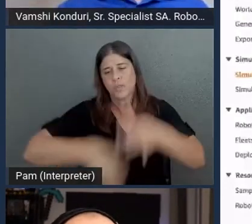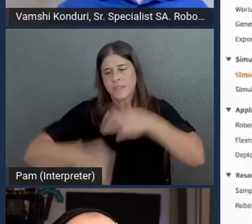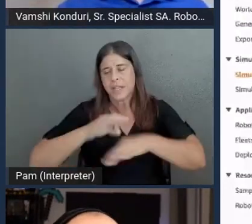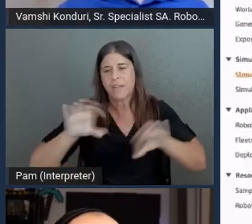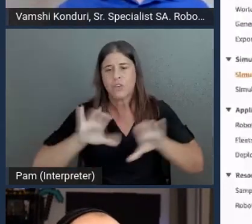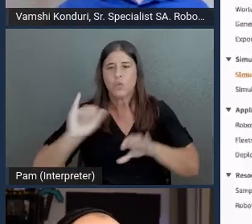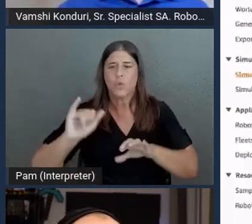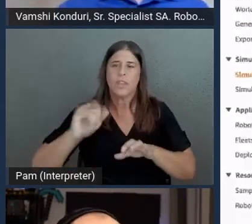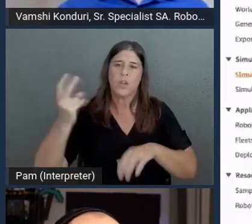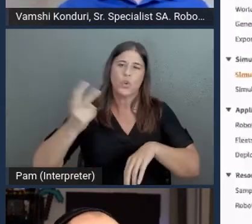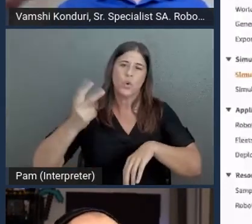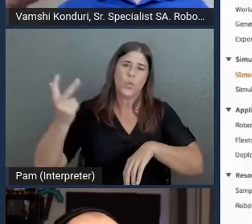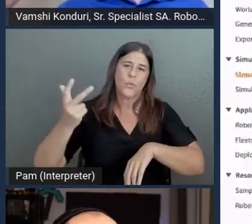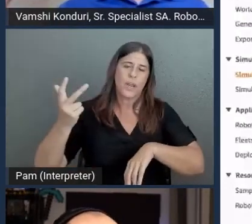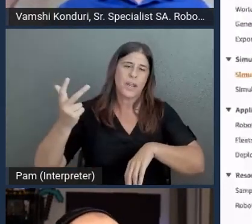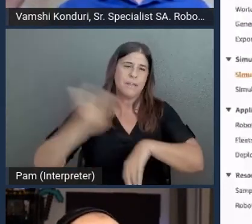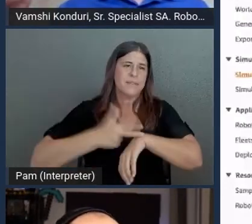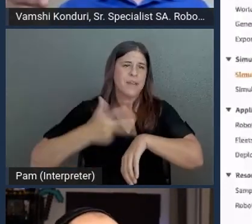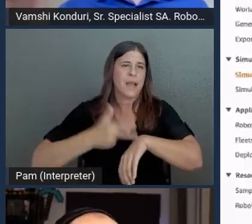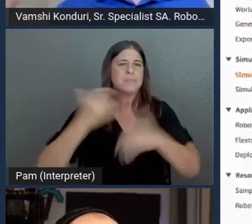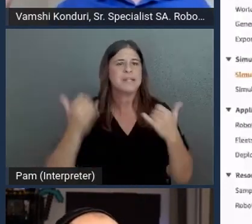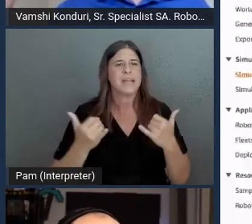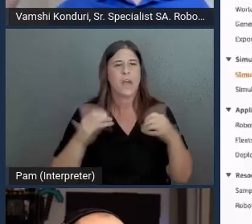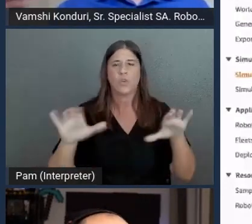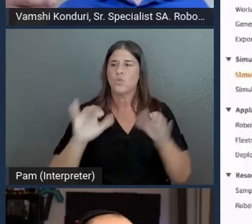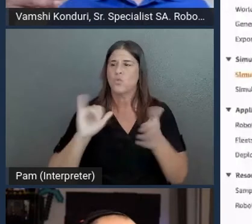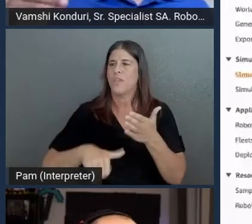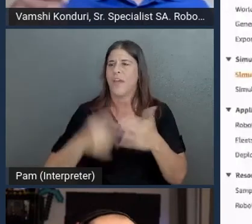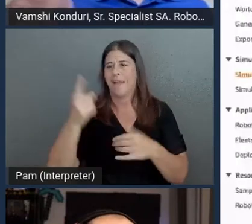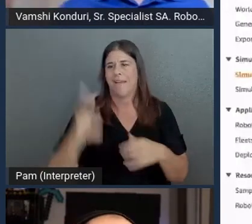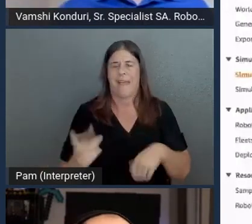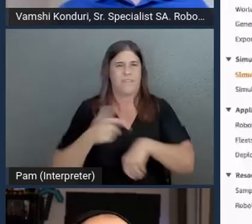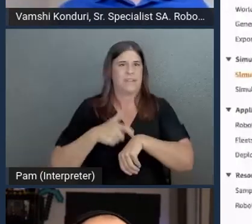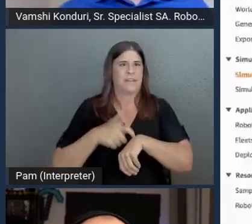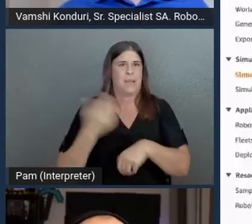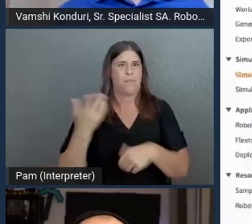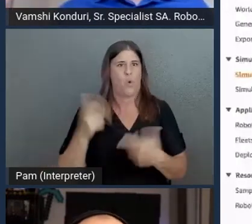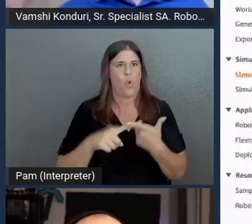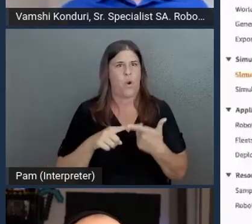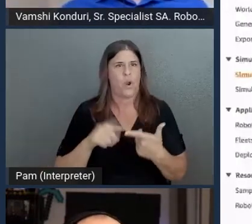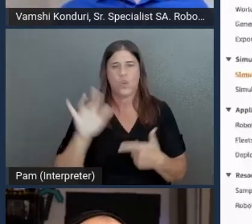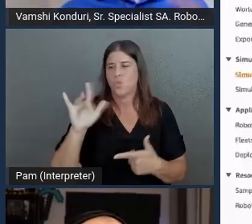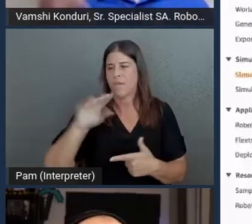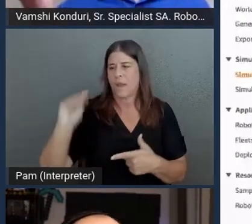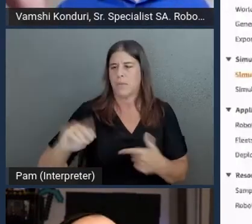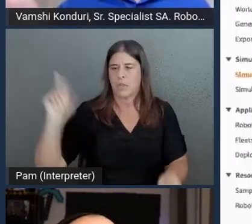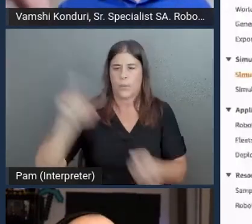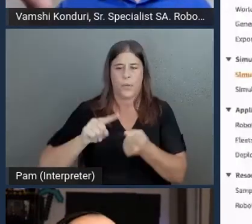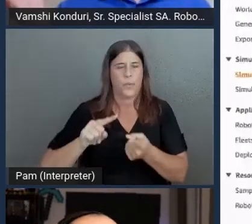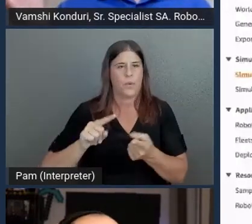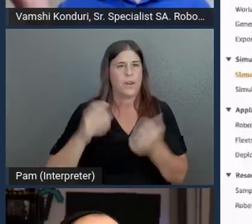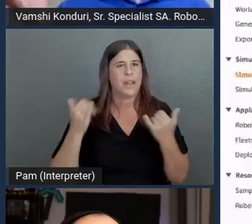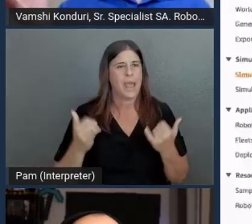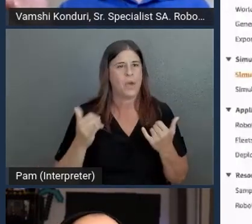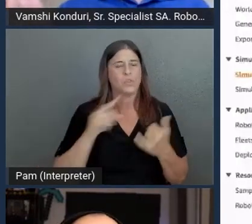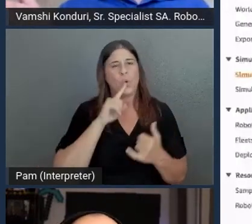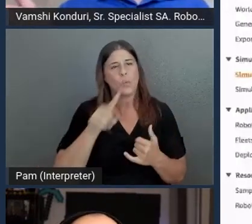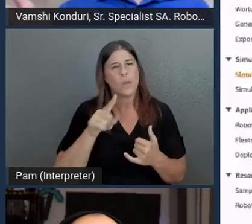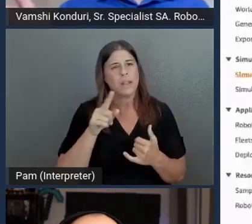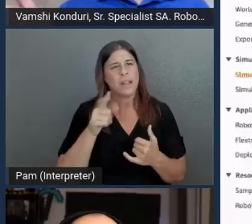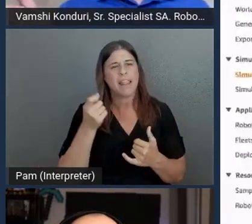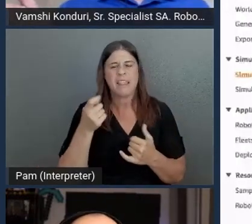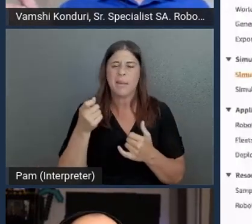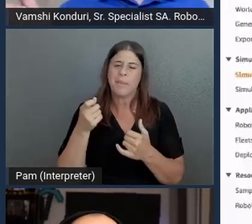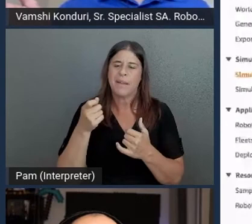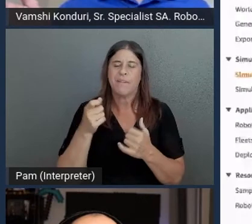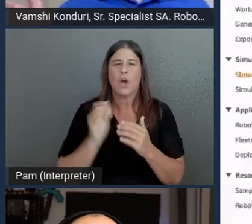or thrice the time, now you get it done in like half the time or 25% of the time. So there's a little bit of a curve that you kind of have